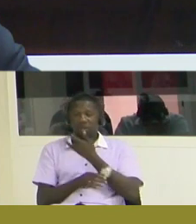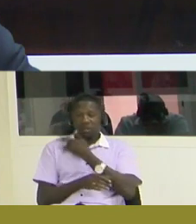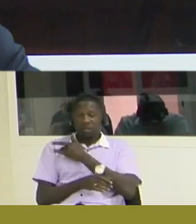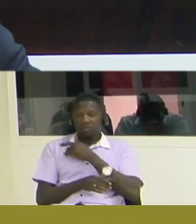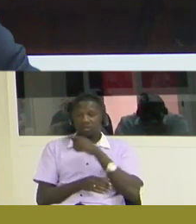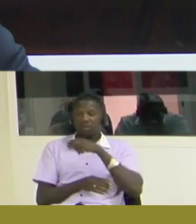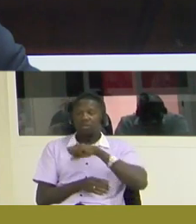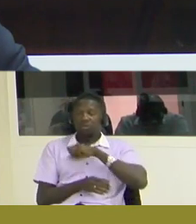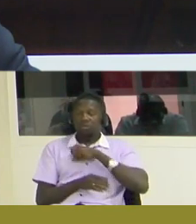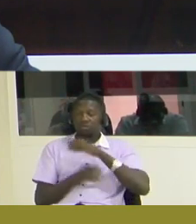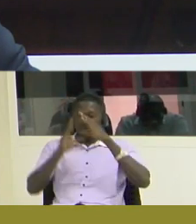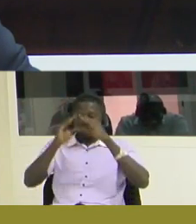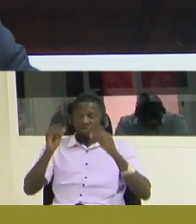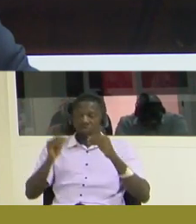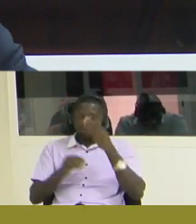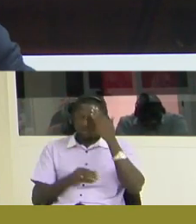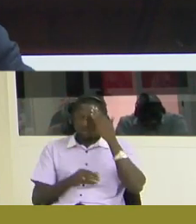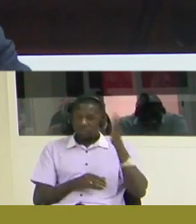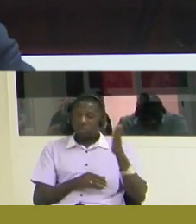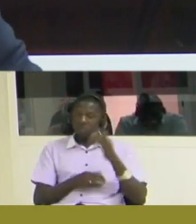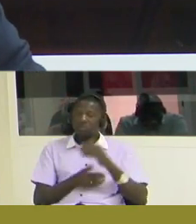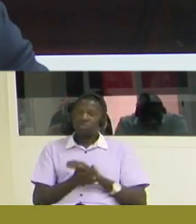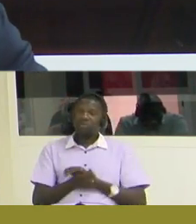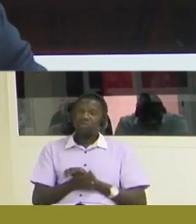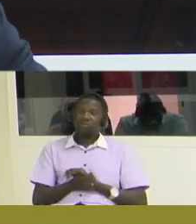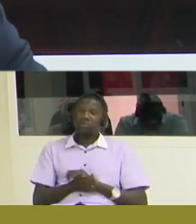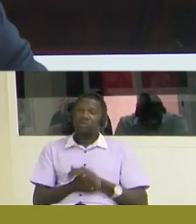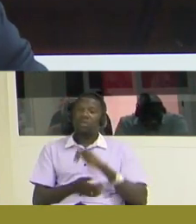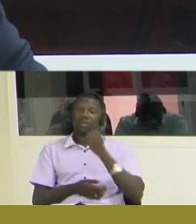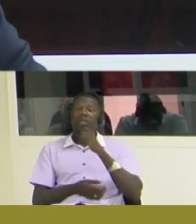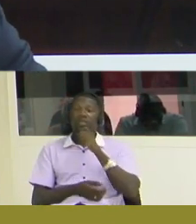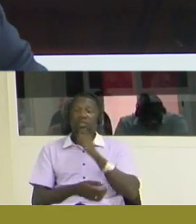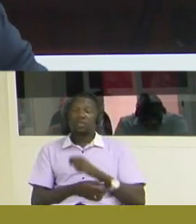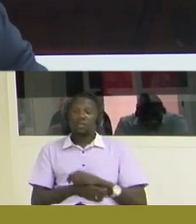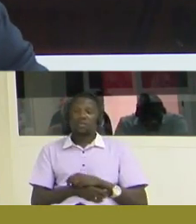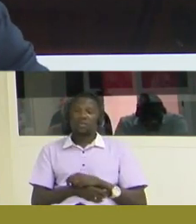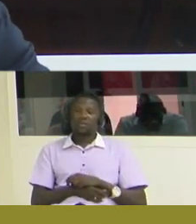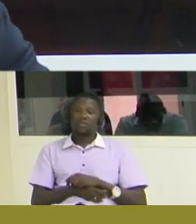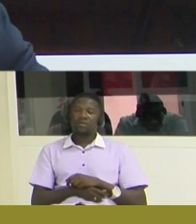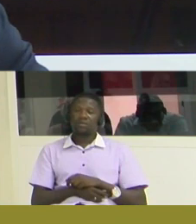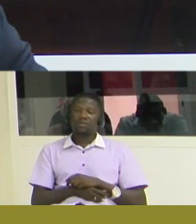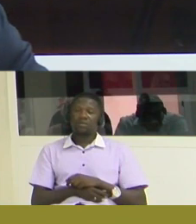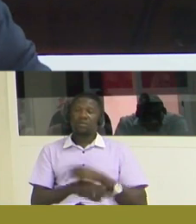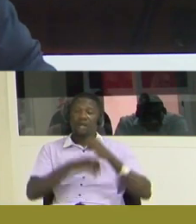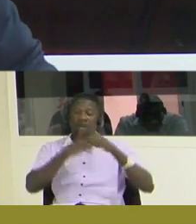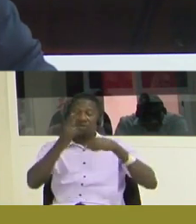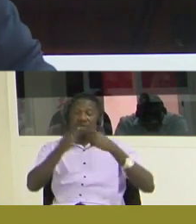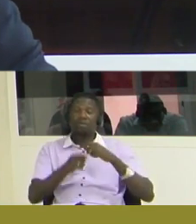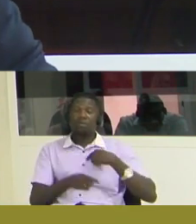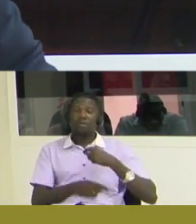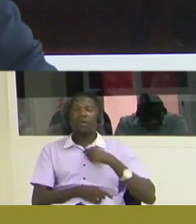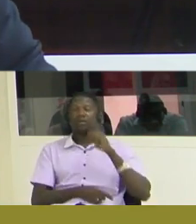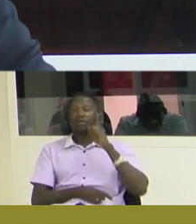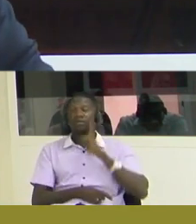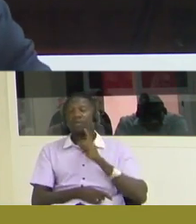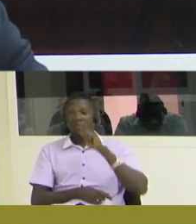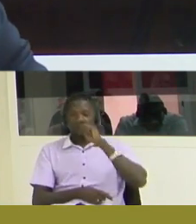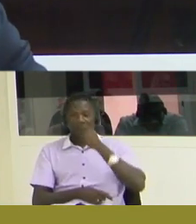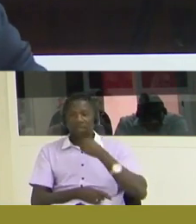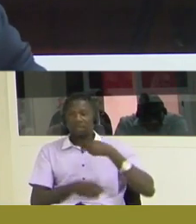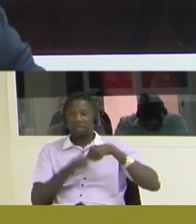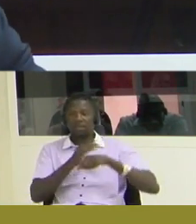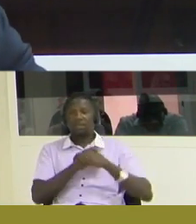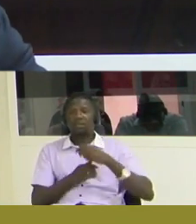but in fact after my dad died in 1993 he even